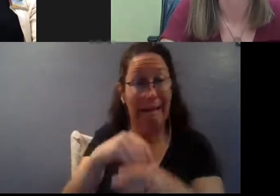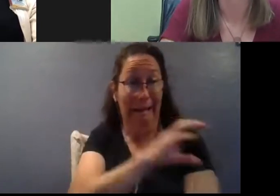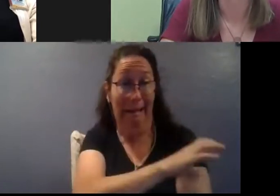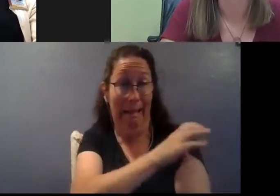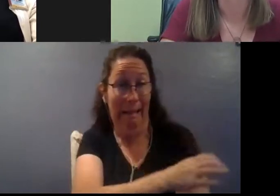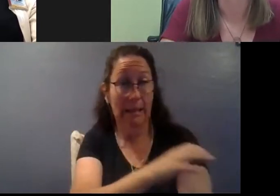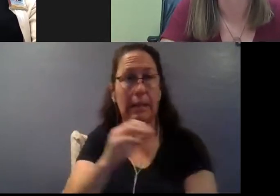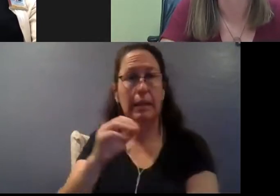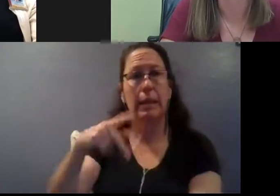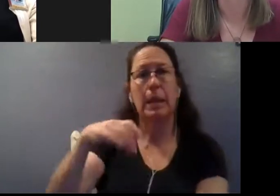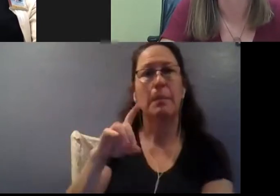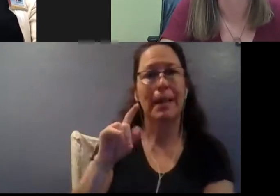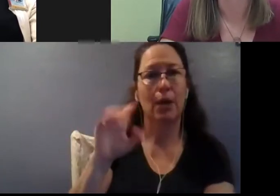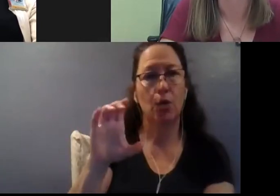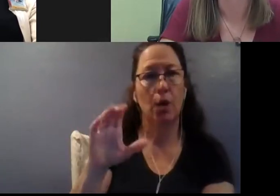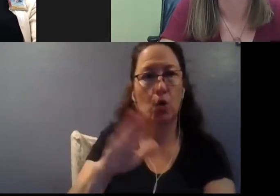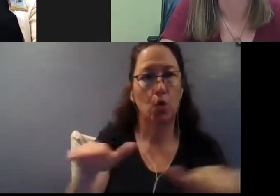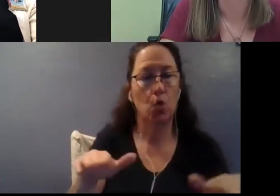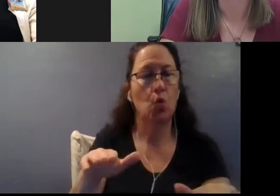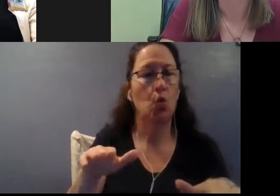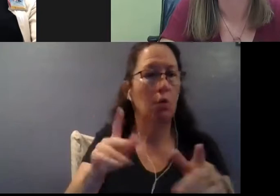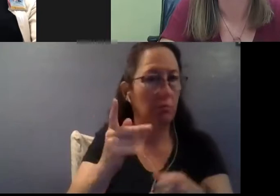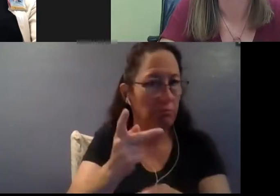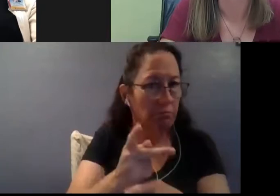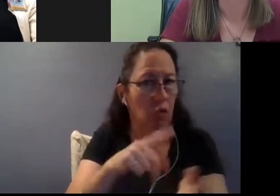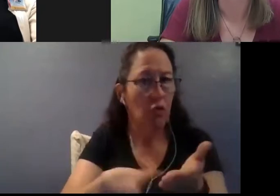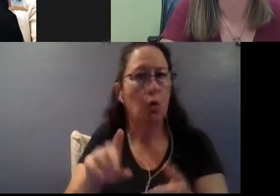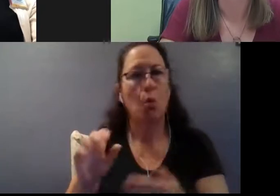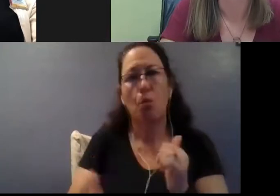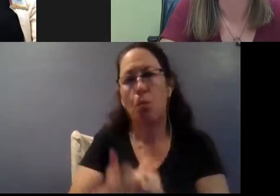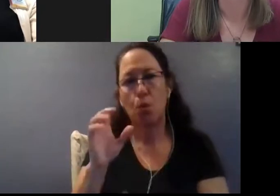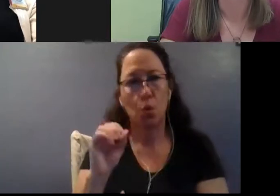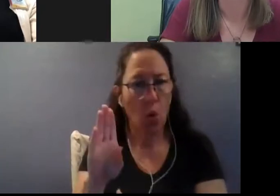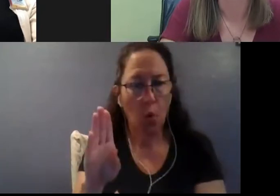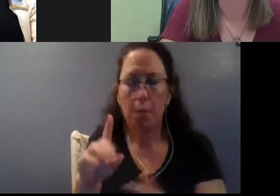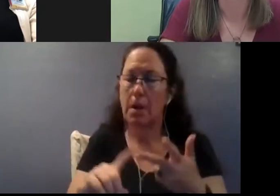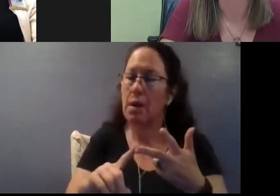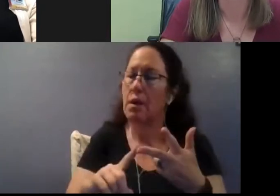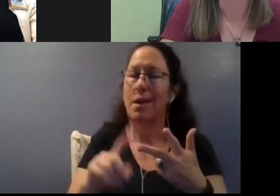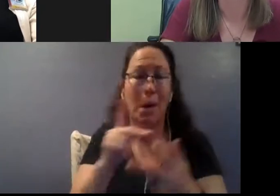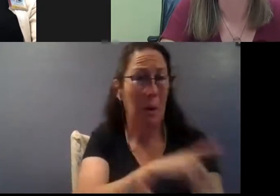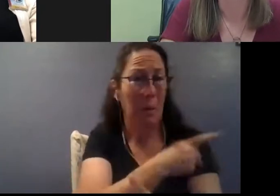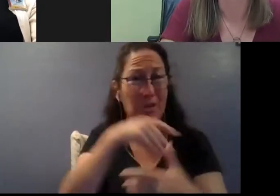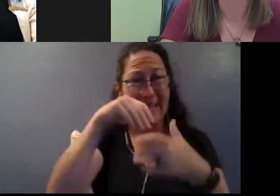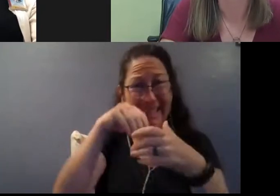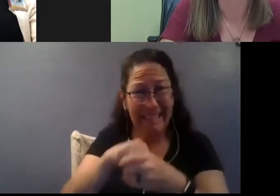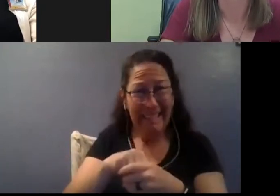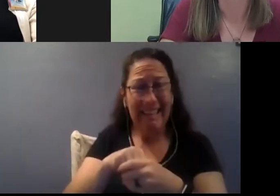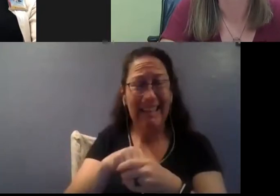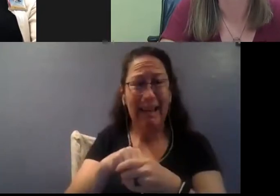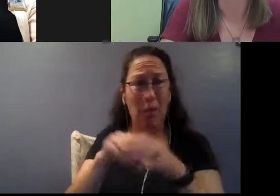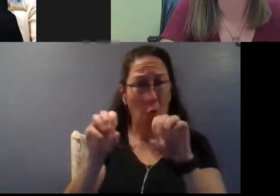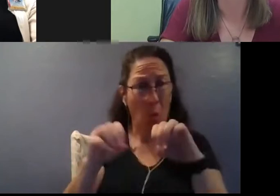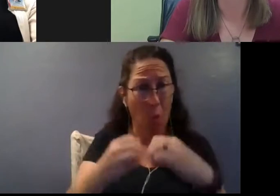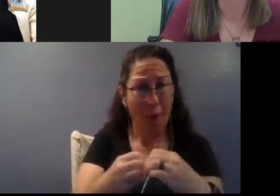including pediatric school physicals, dental care, and most OB care. For those patients being seen in our physical facilities, we've